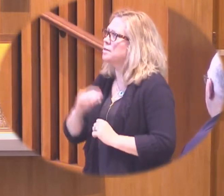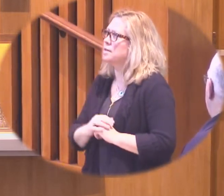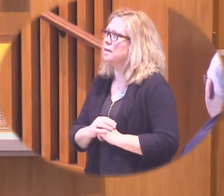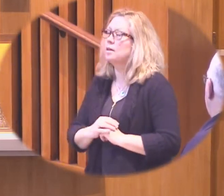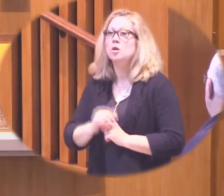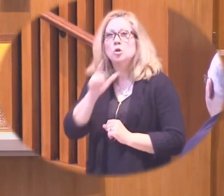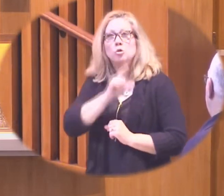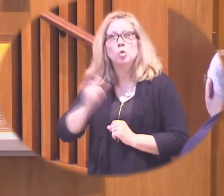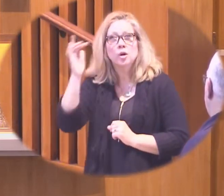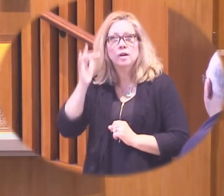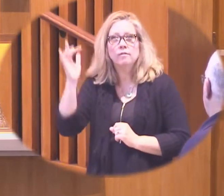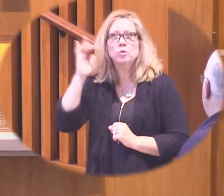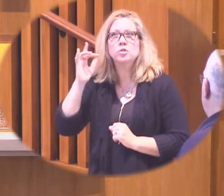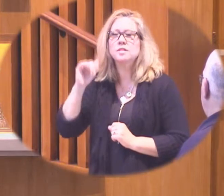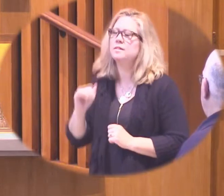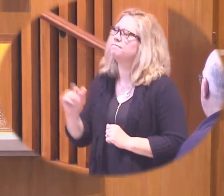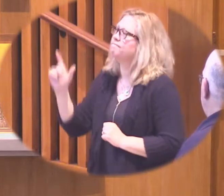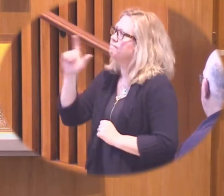Lord, have mercy.